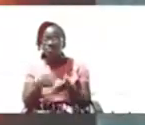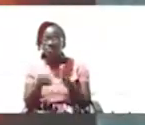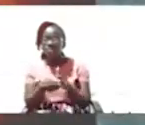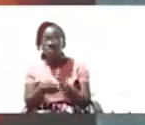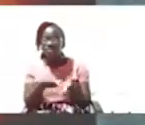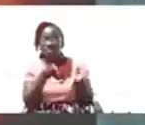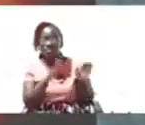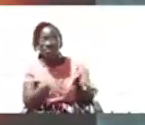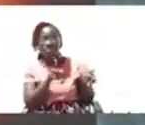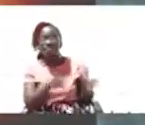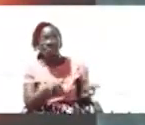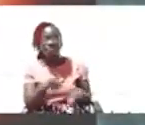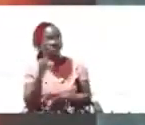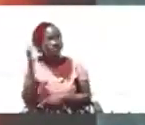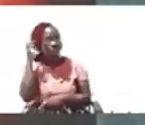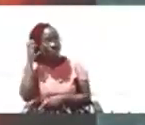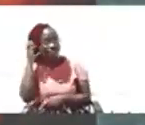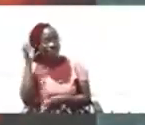Edanumu